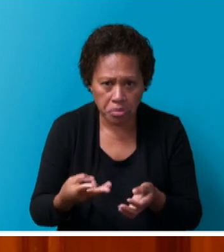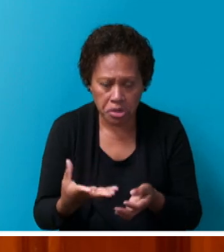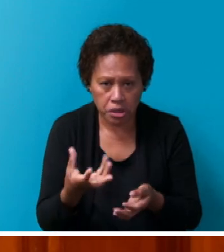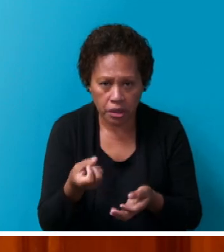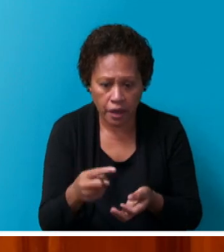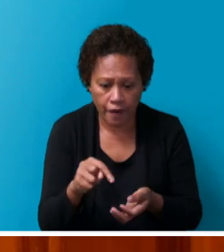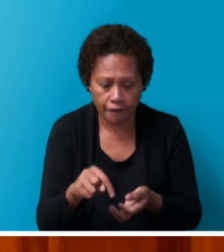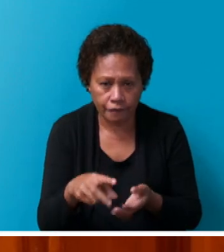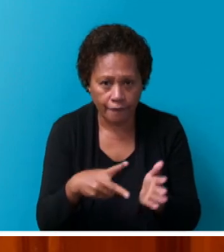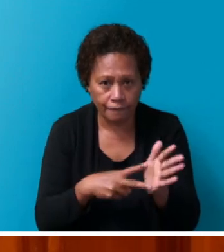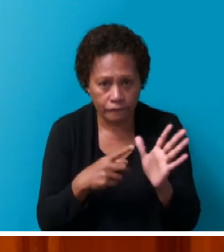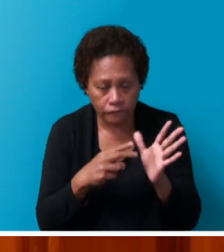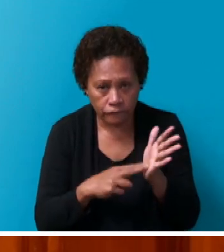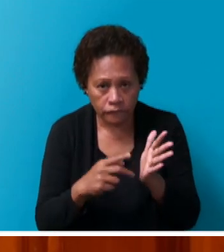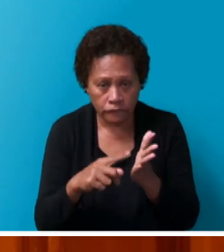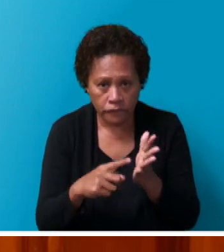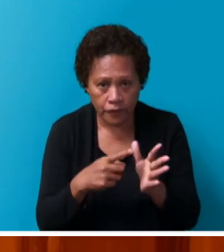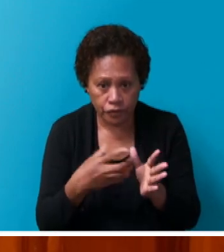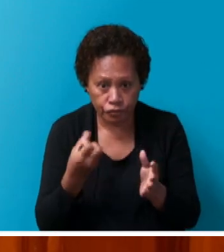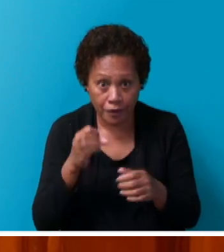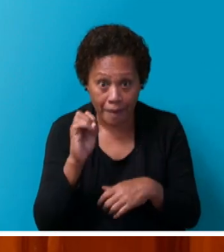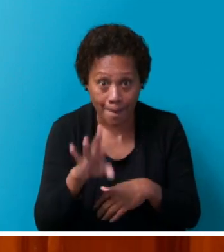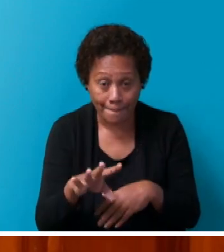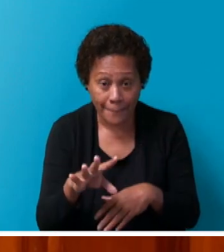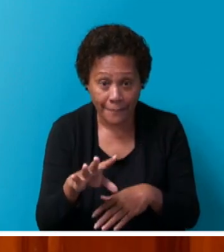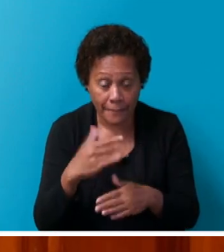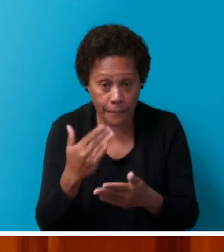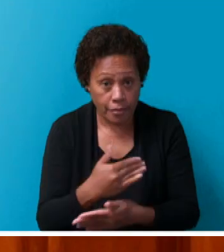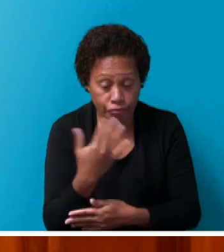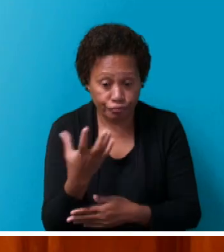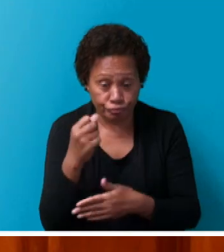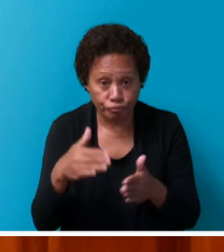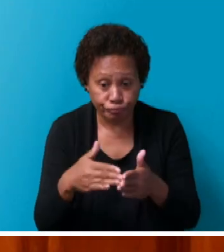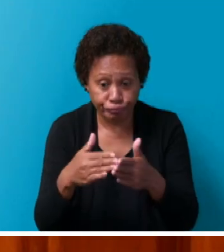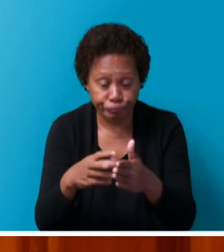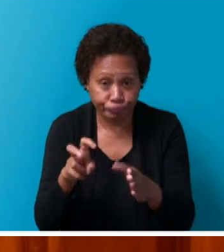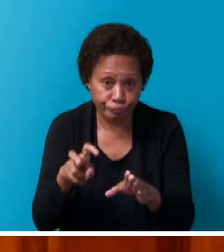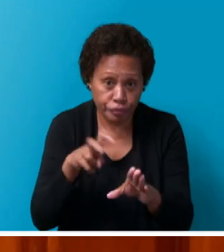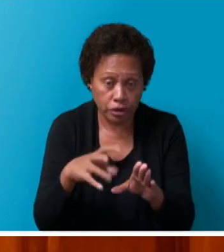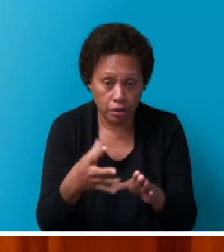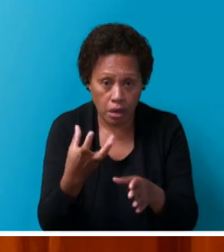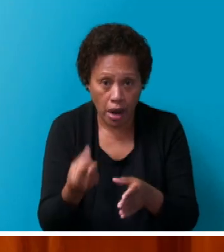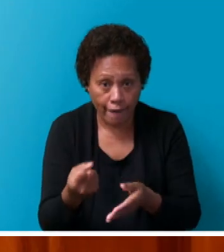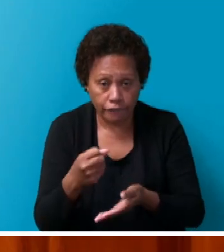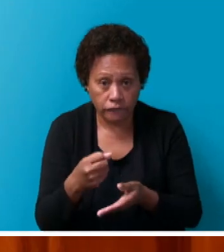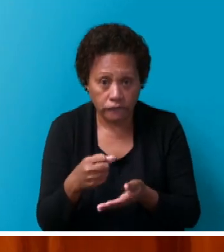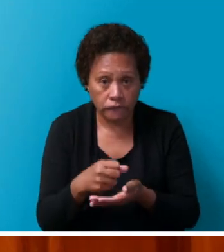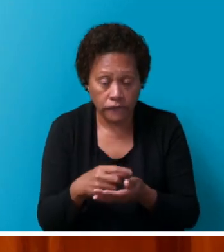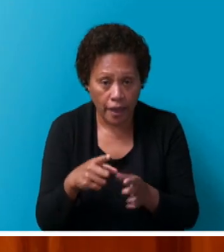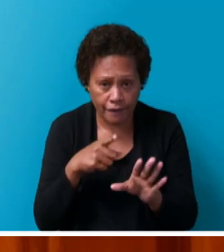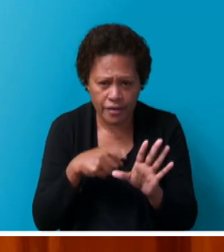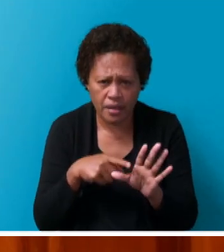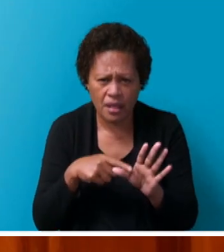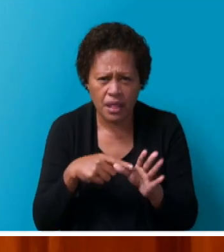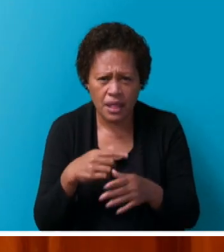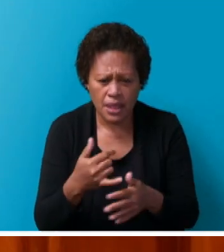the Vanua. The 10 days I spent on board the Argo, sir, was not a holiday, even though I took annual leave to join the ship. Everyone